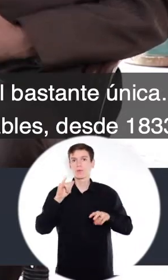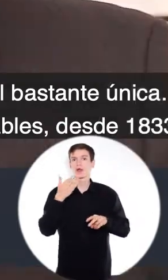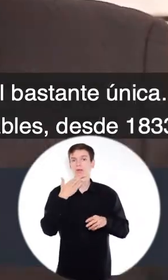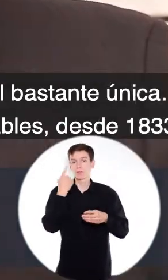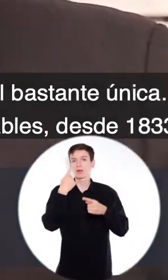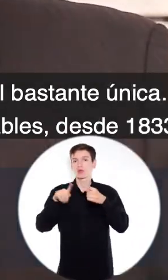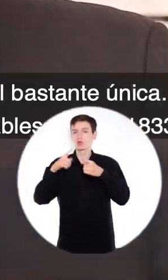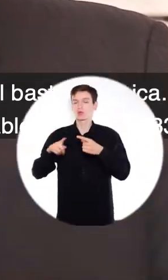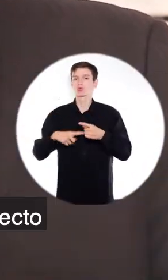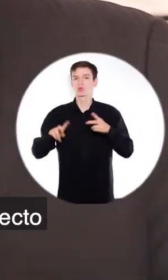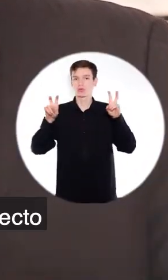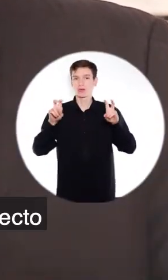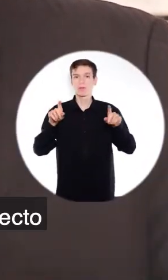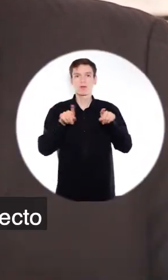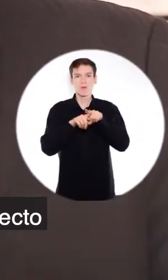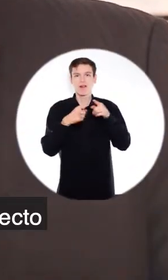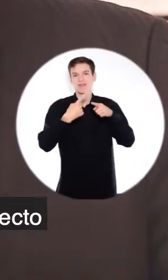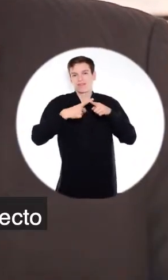to 1833.